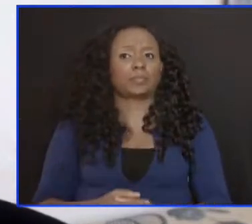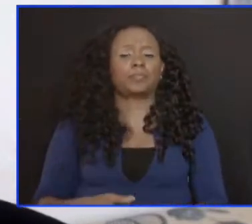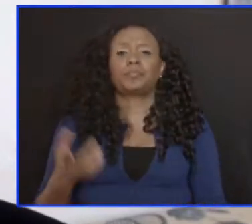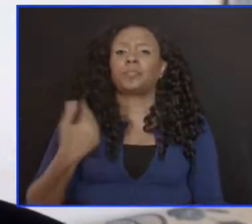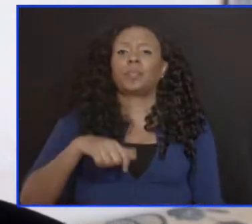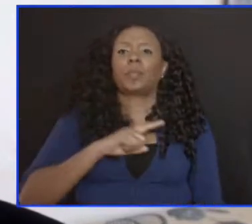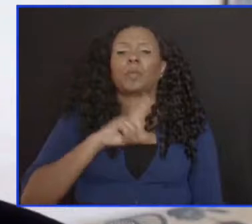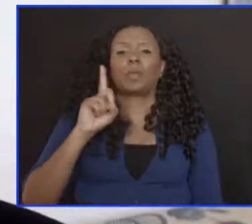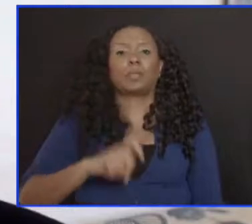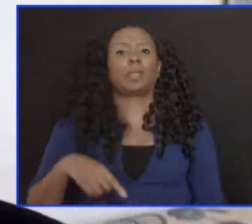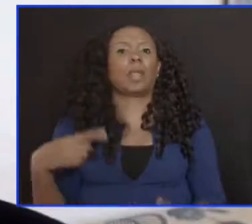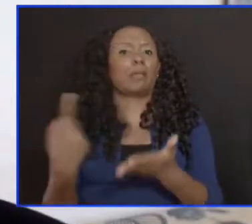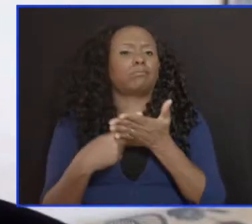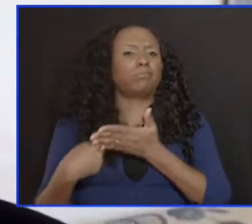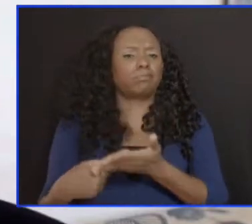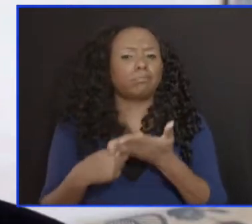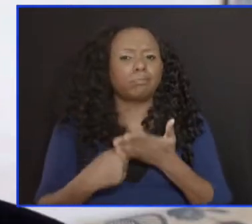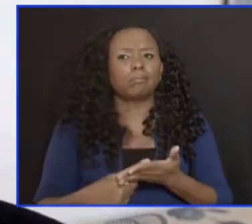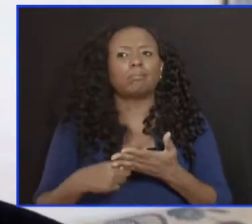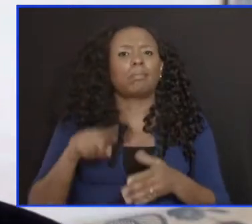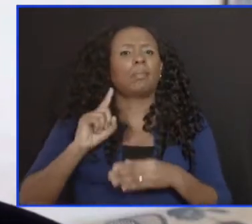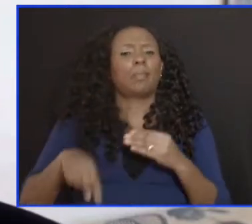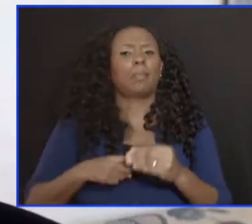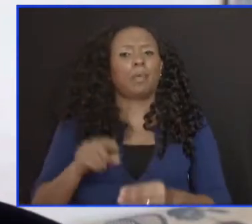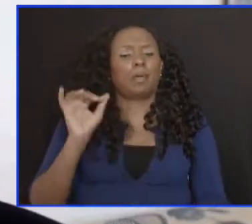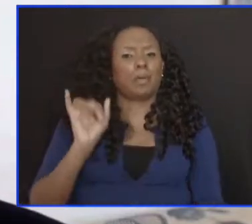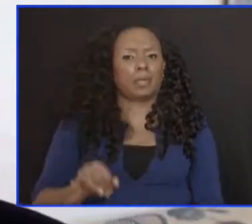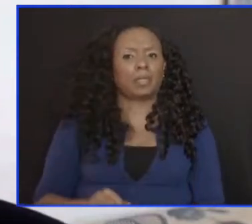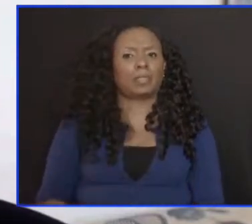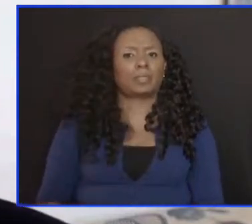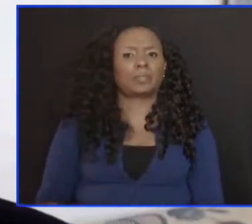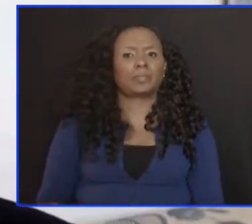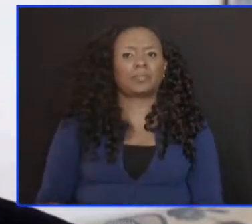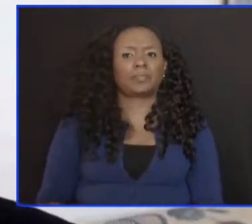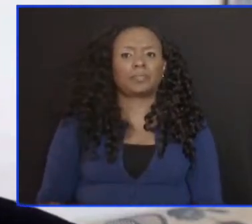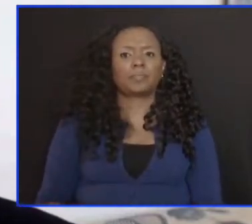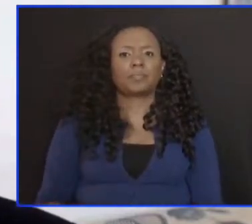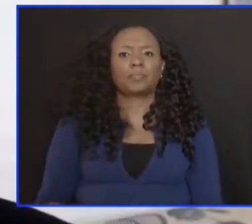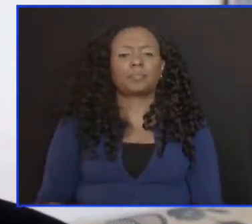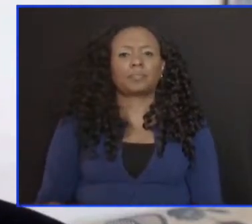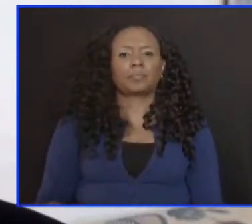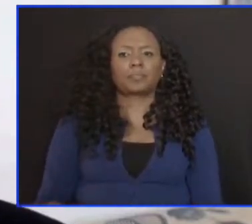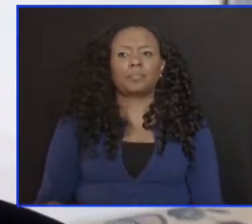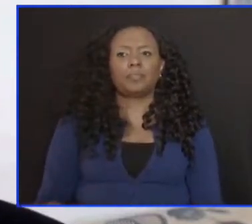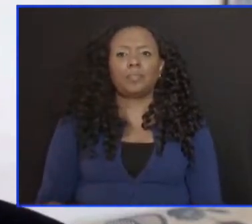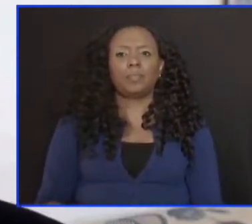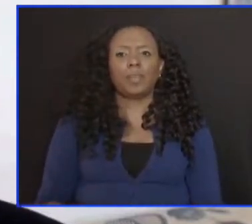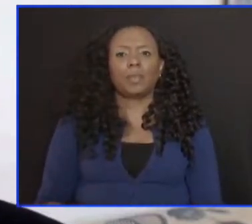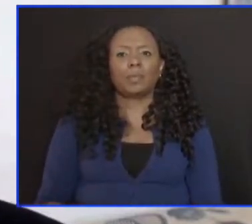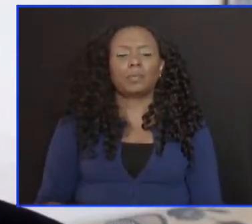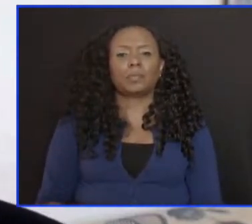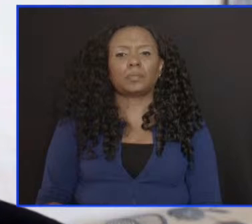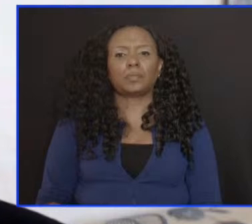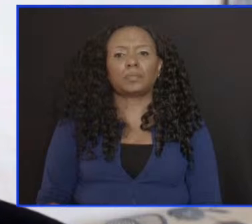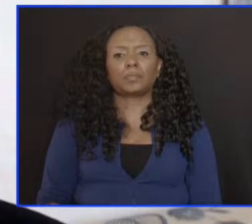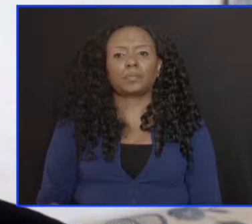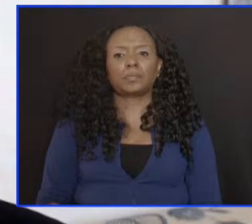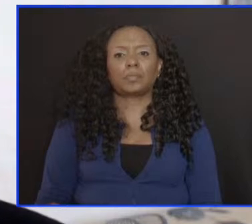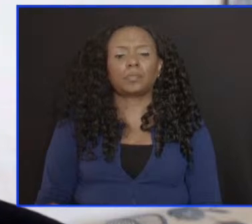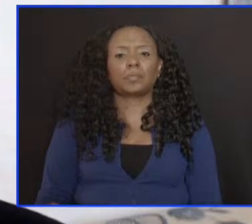engage in a discussion on this aspect of it. What is that contribution, both